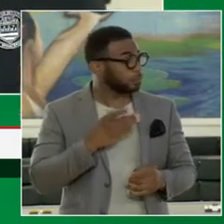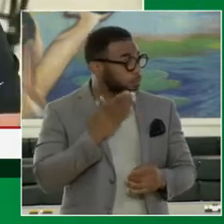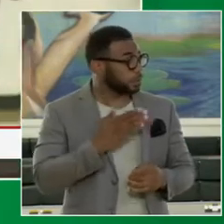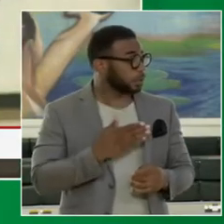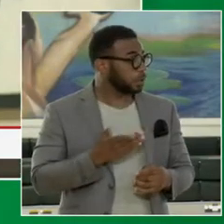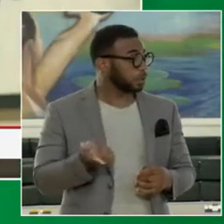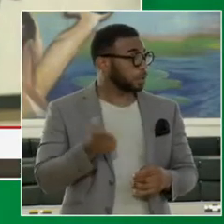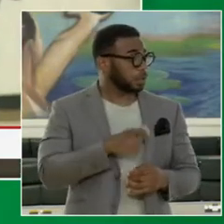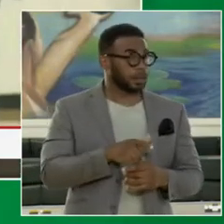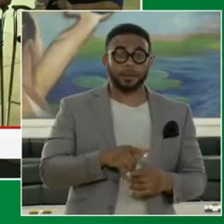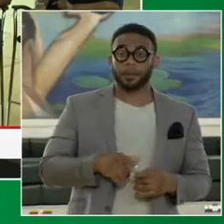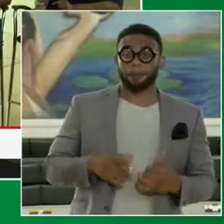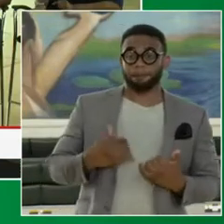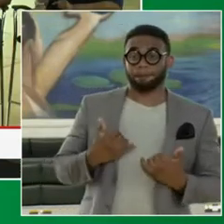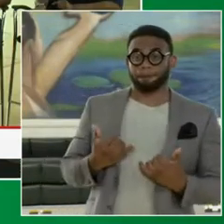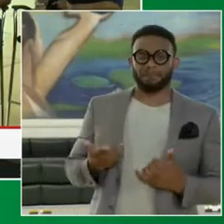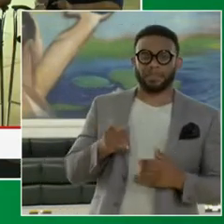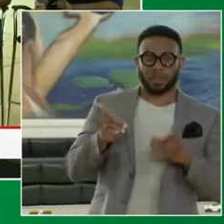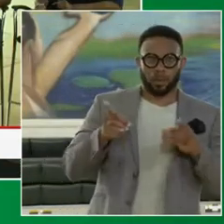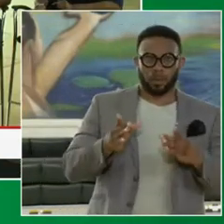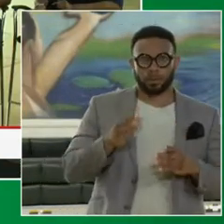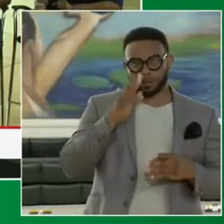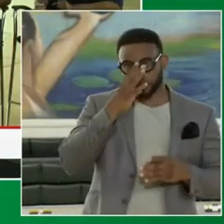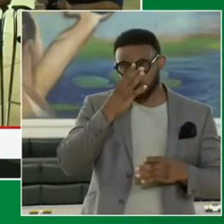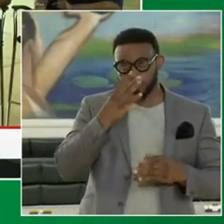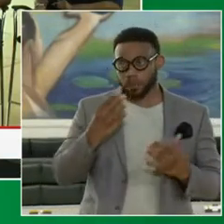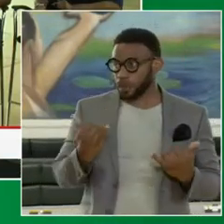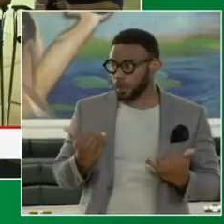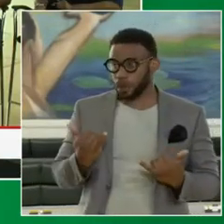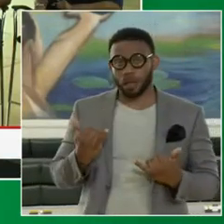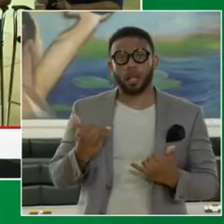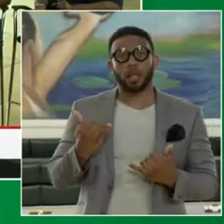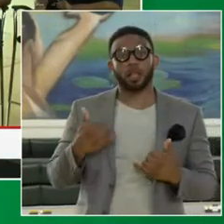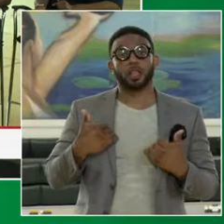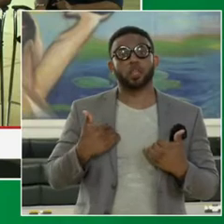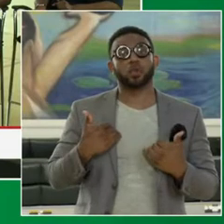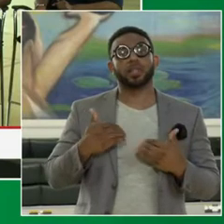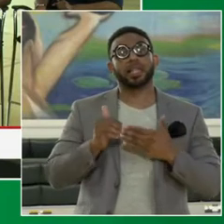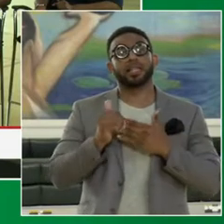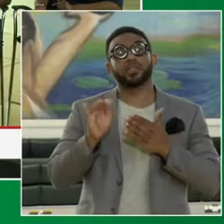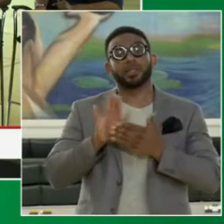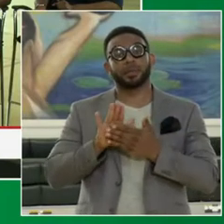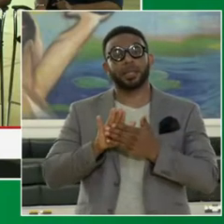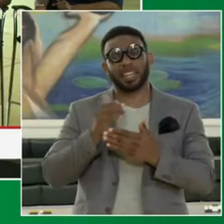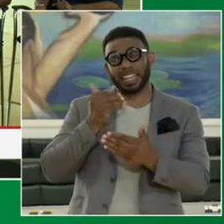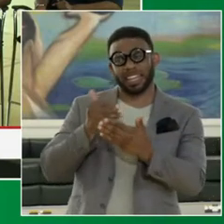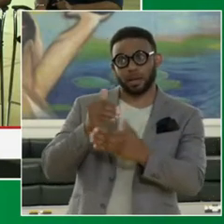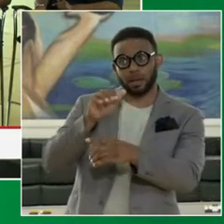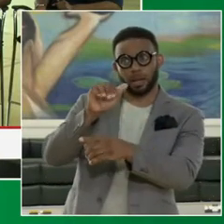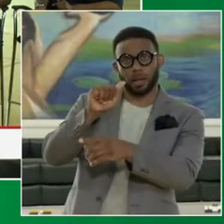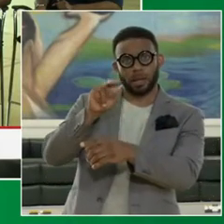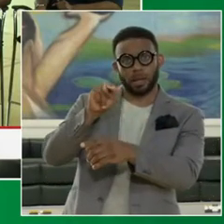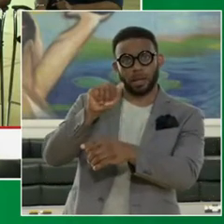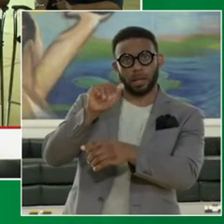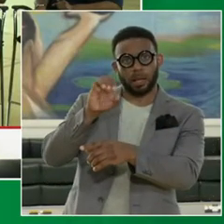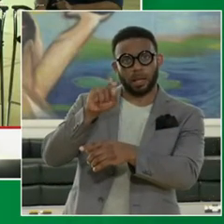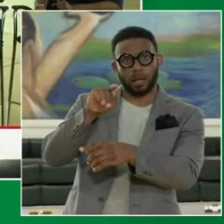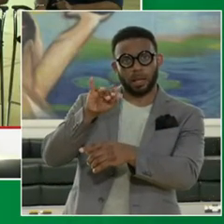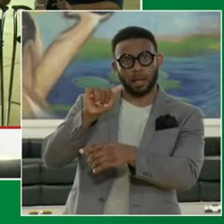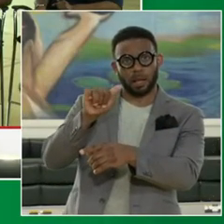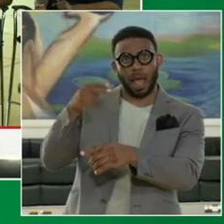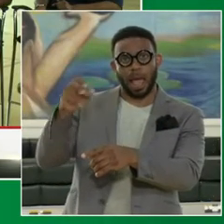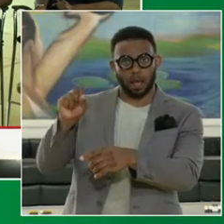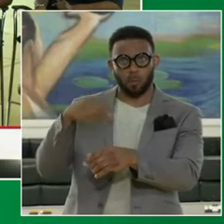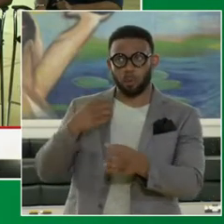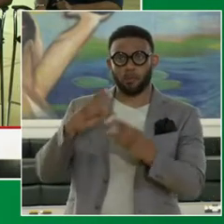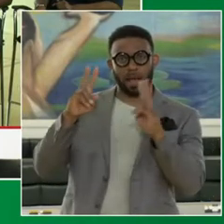you want to? Yeah. So and presently, the One's Leadership Academy at Anacostia High School, we provide safe passages. We'll be